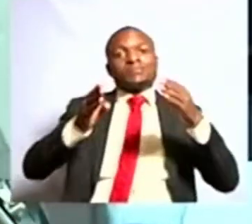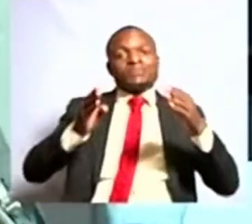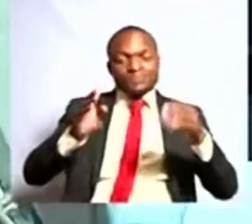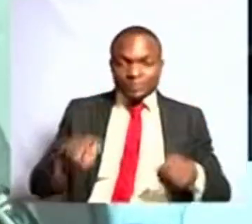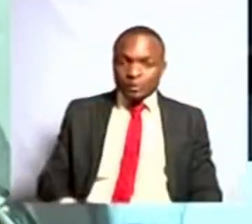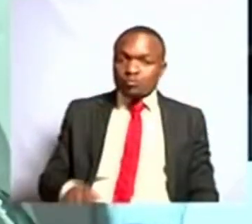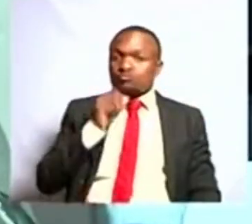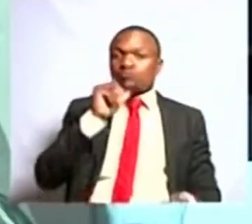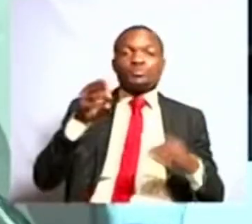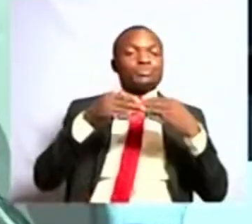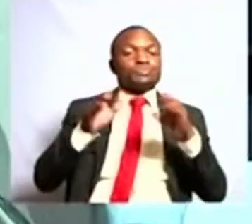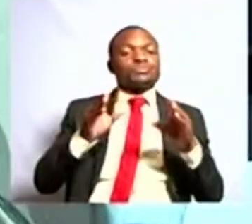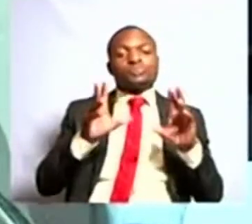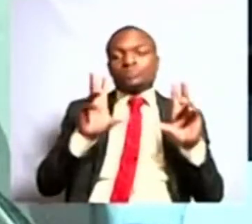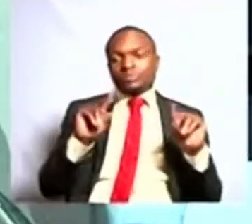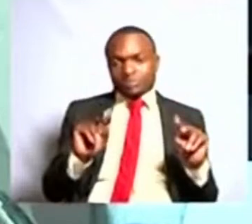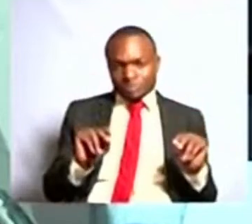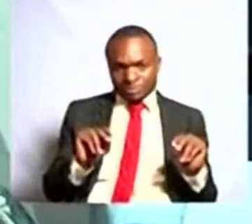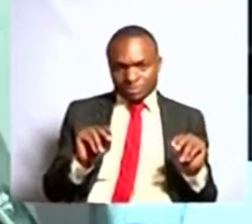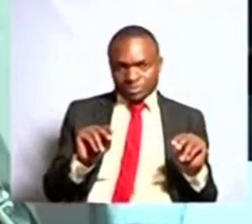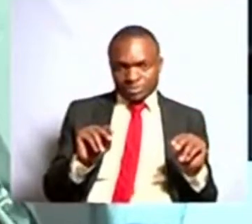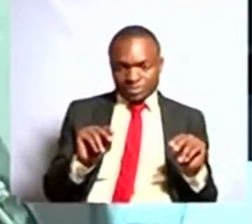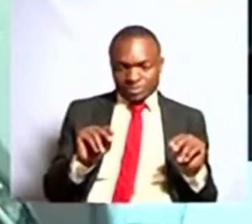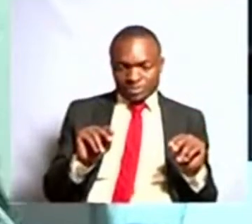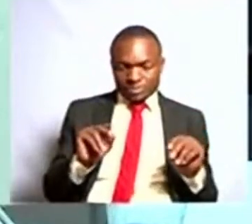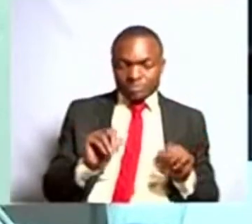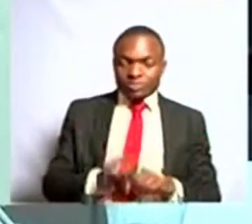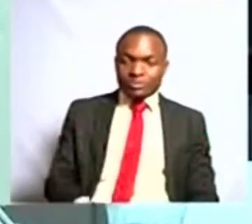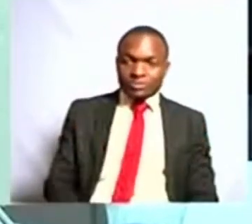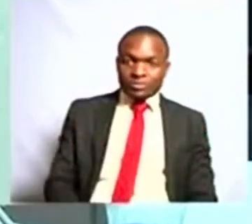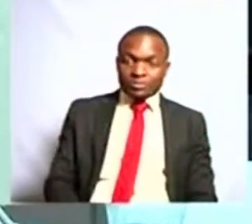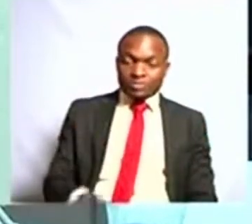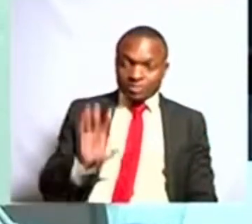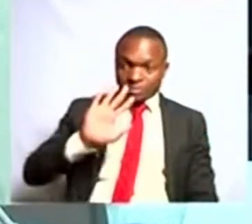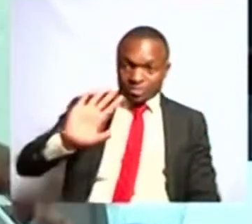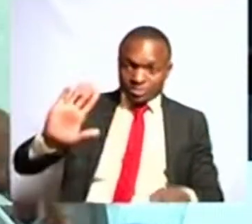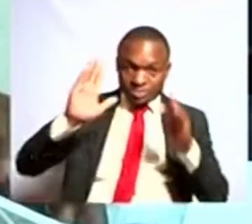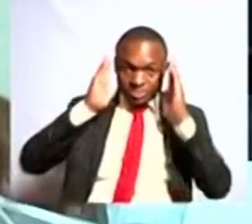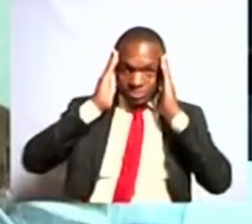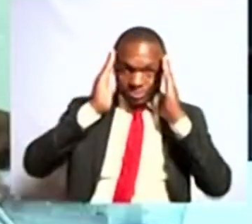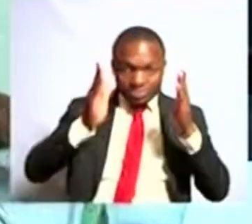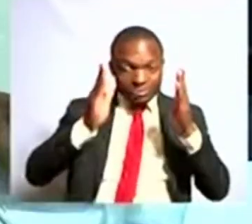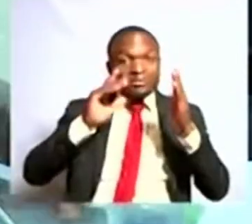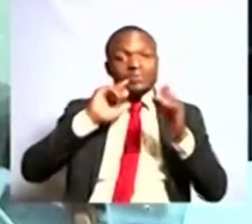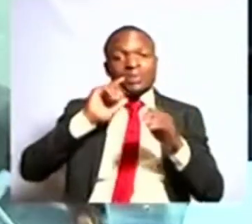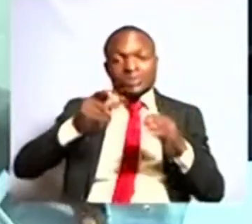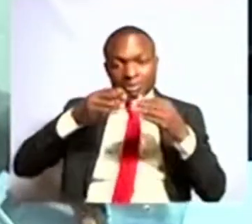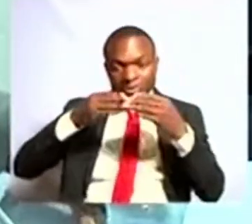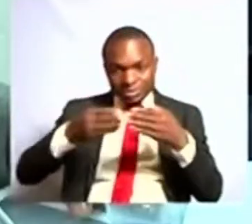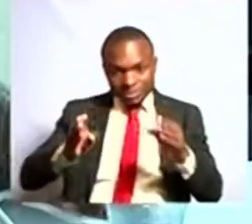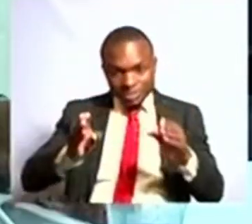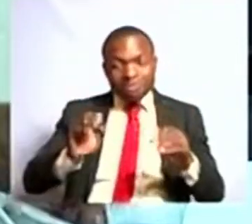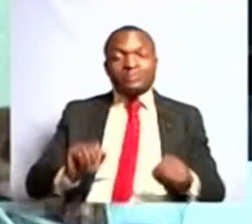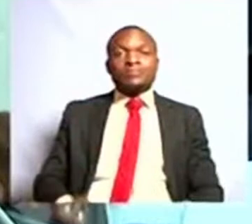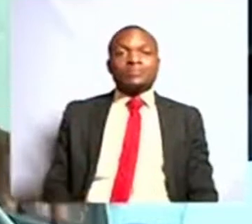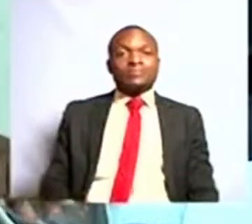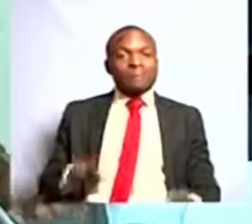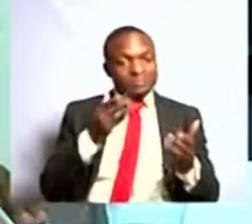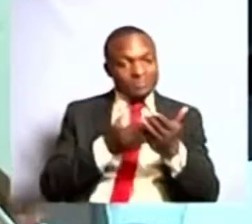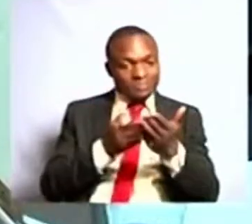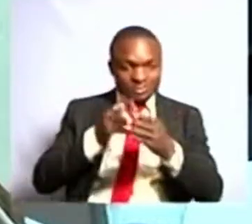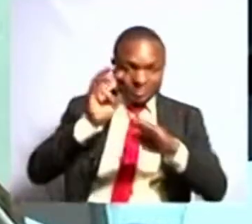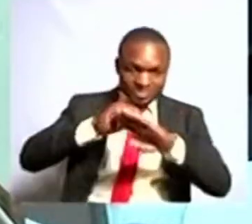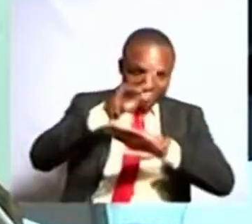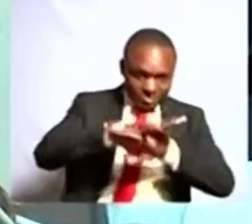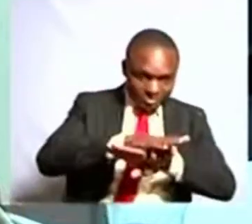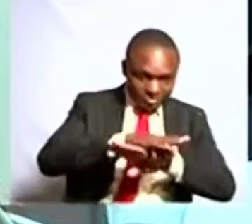It hasn't been commissioned yet. It was our intention that we should commission this Mbala